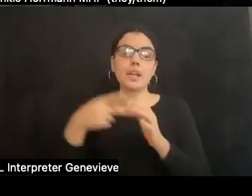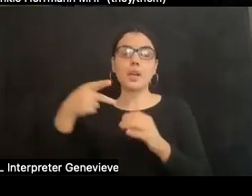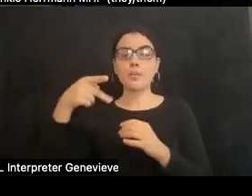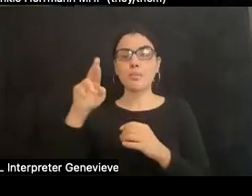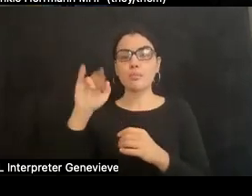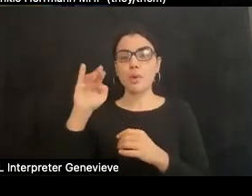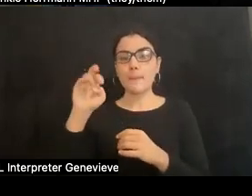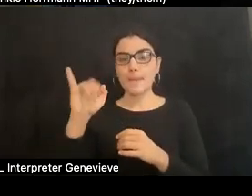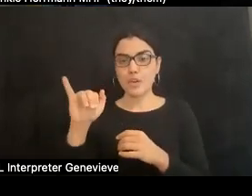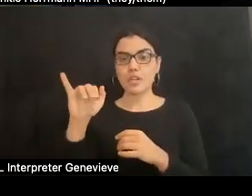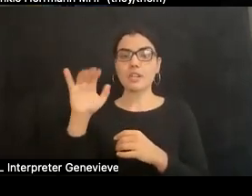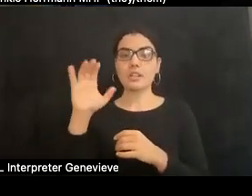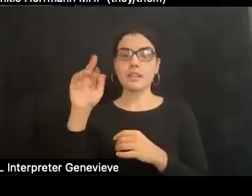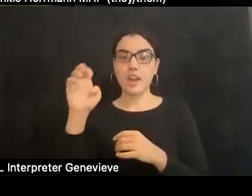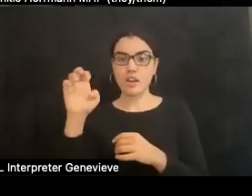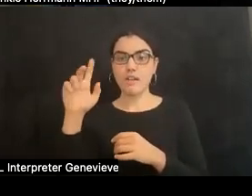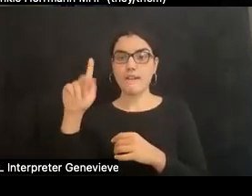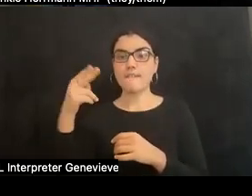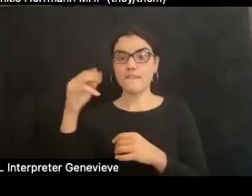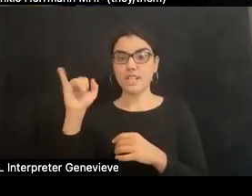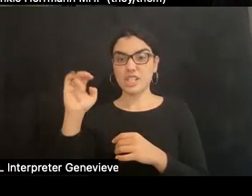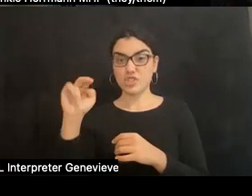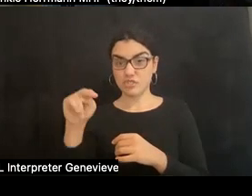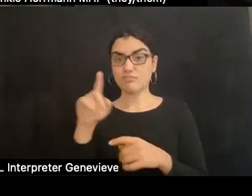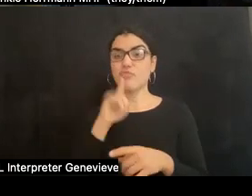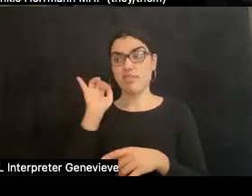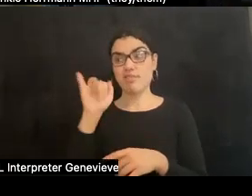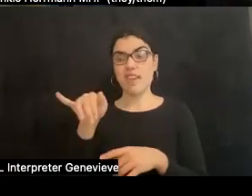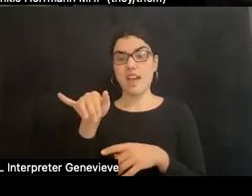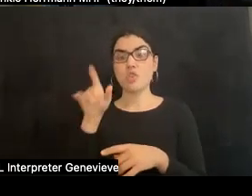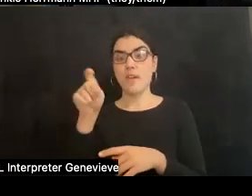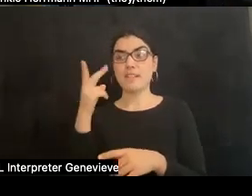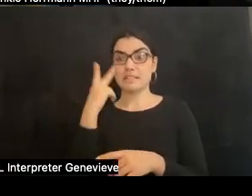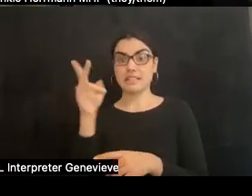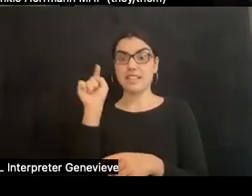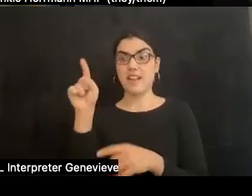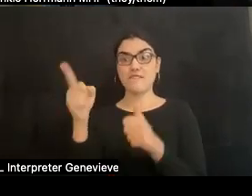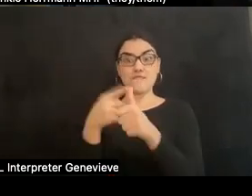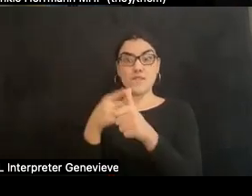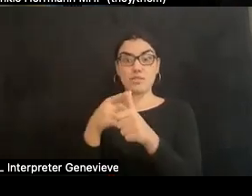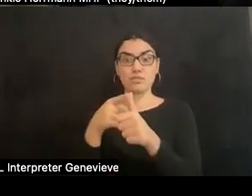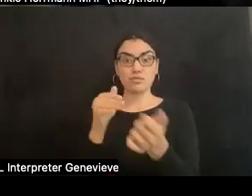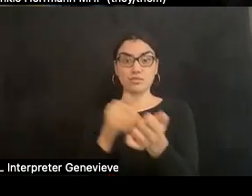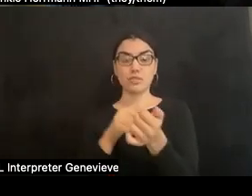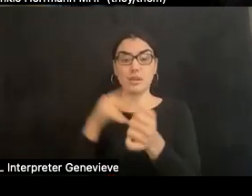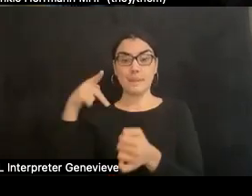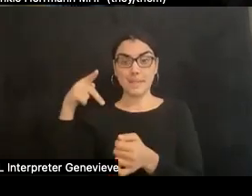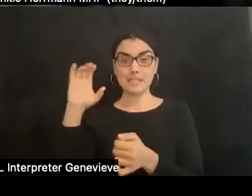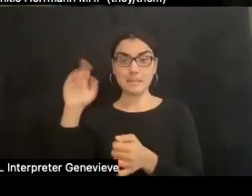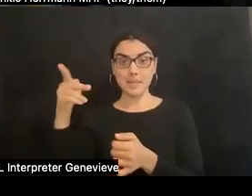physician. Normally you'll have to see that doctor before you can see a specialist. So you'll want to make sure that you get that